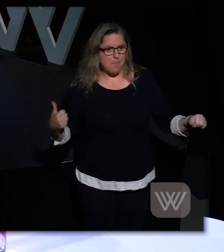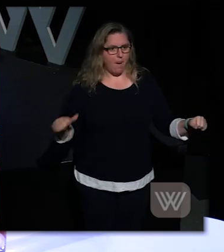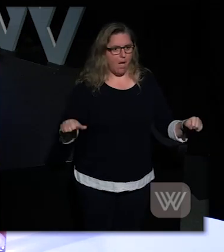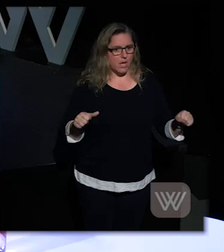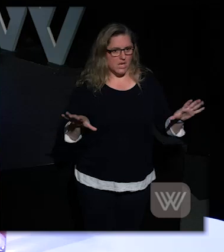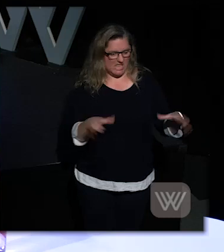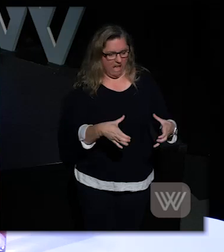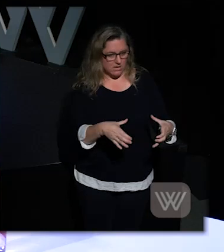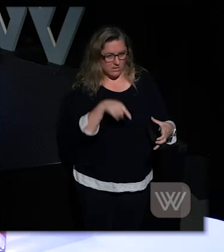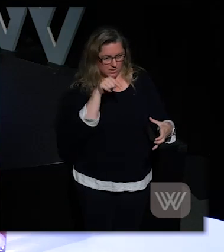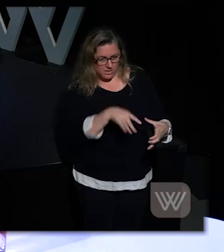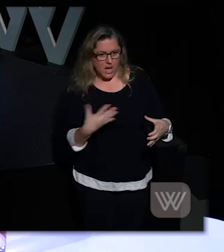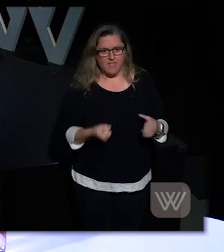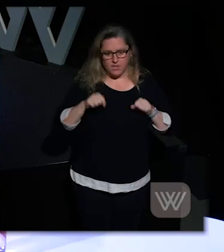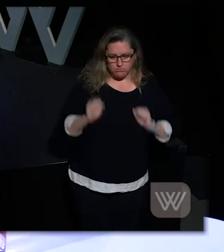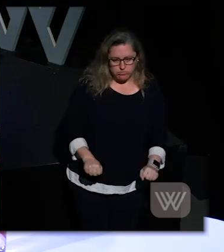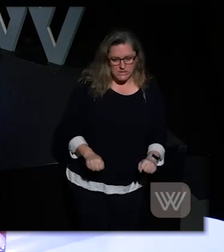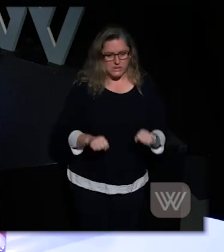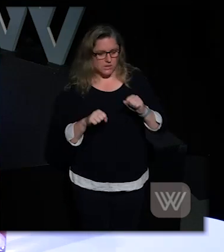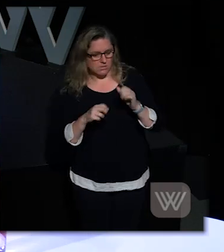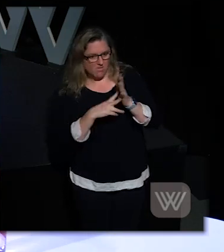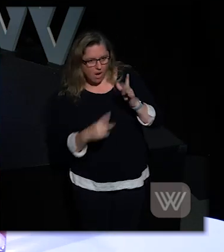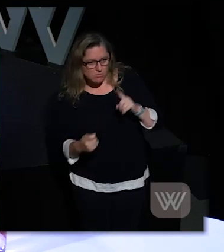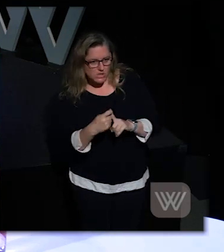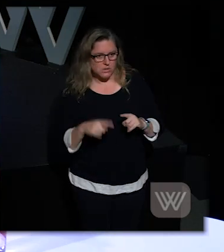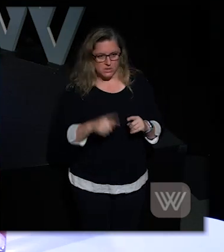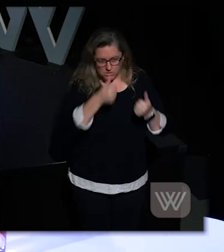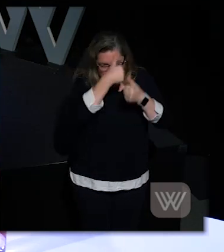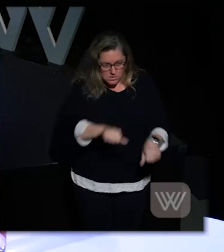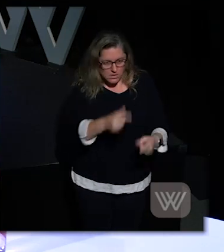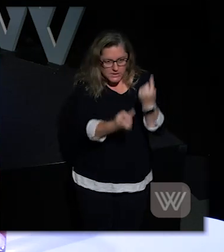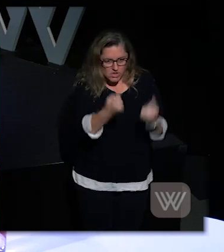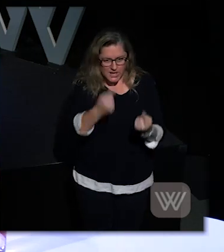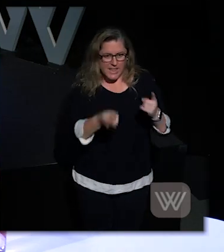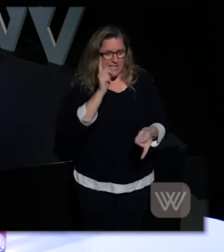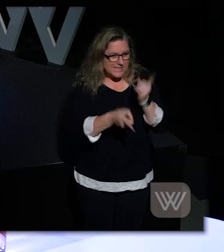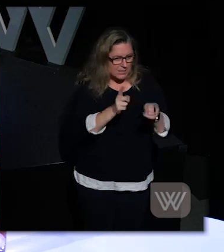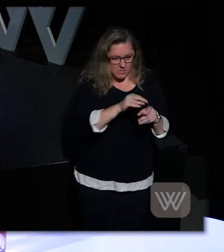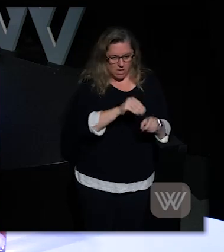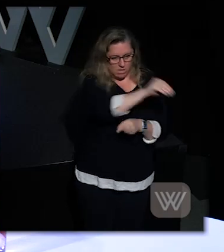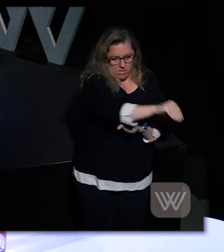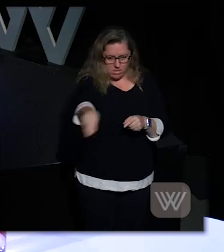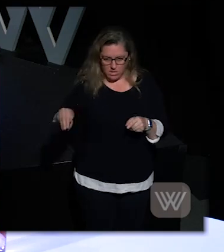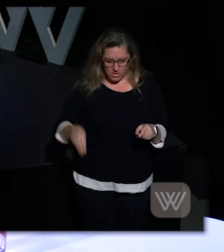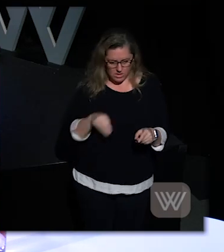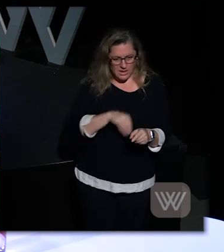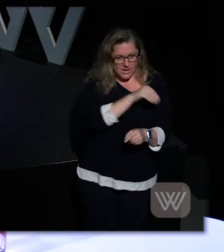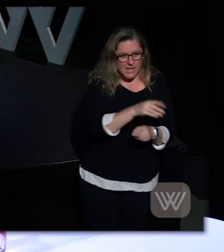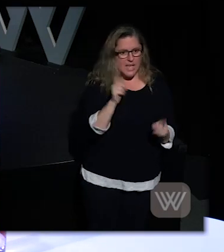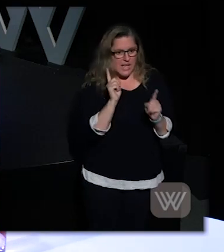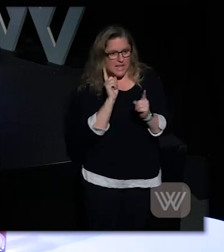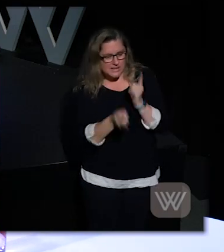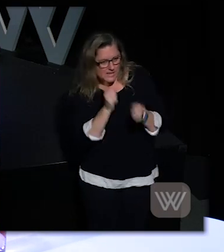kind of operations and they have presidents and vice presidents and they all know each other and sometimes they swap from syndicate to syndicate and sometimes the syndicates work